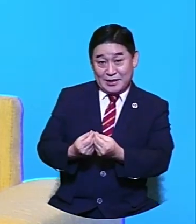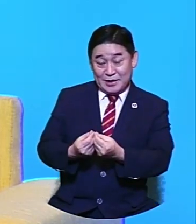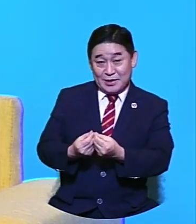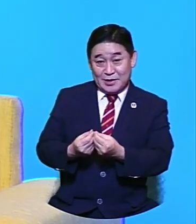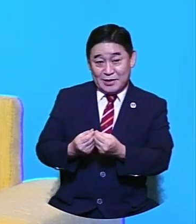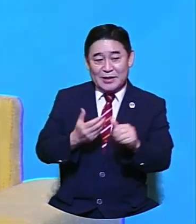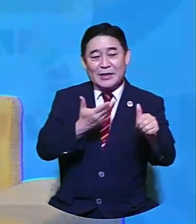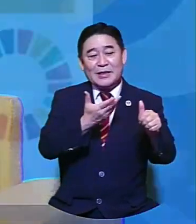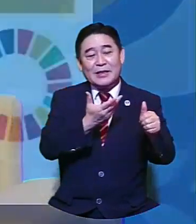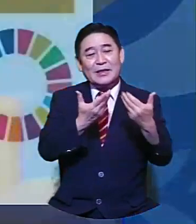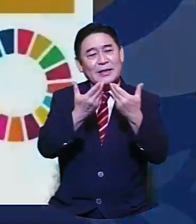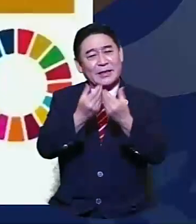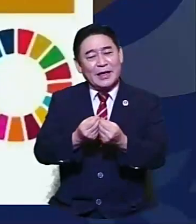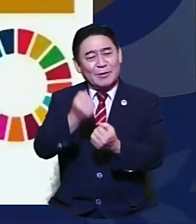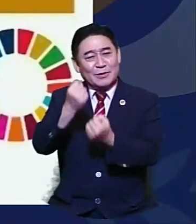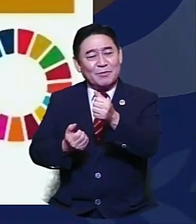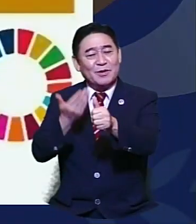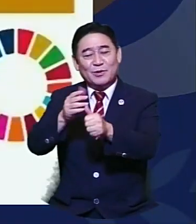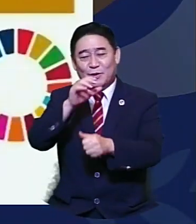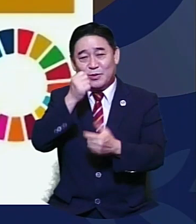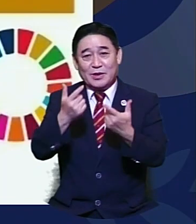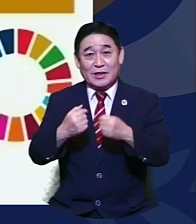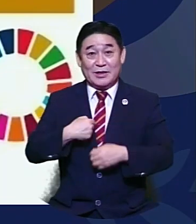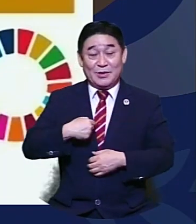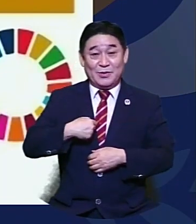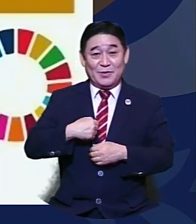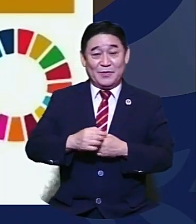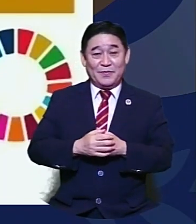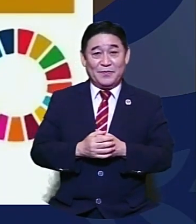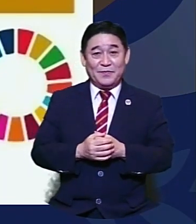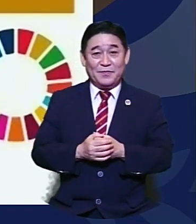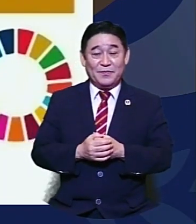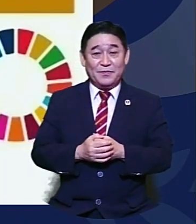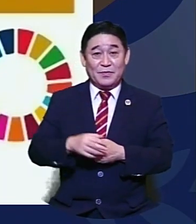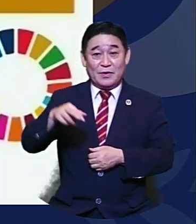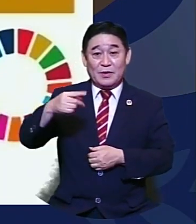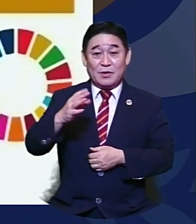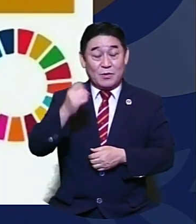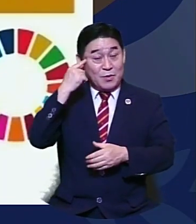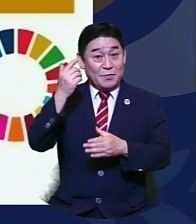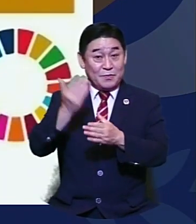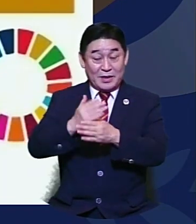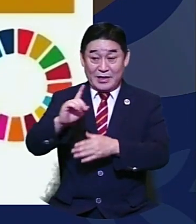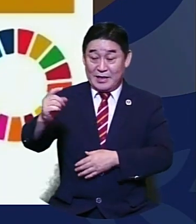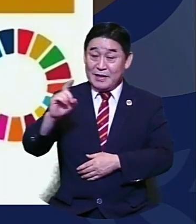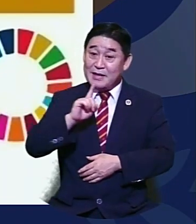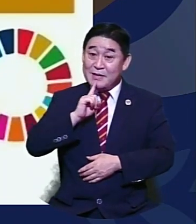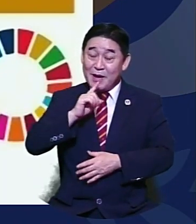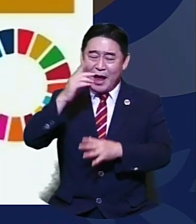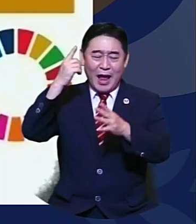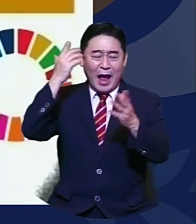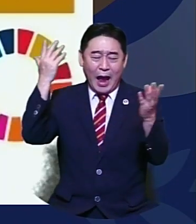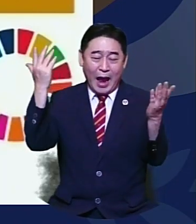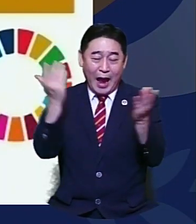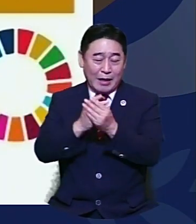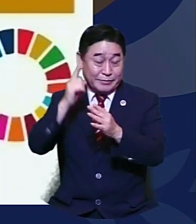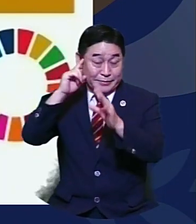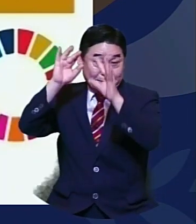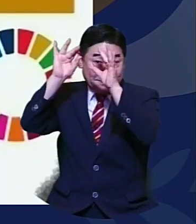in. I mean, I completely agree with Dr. Song's points and the need